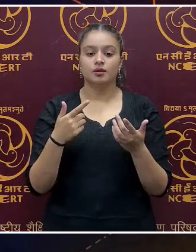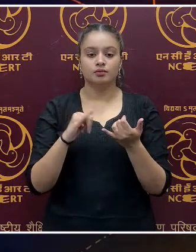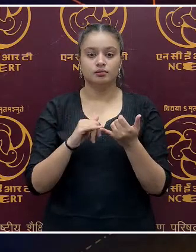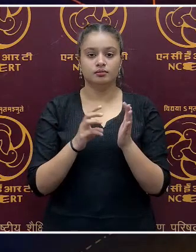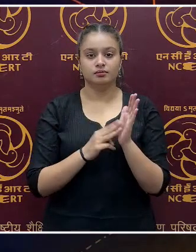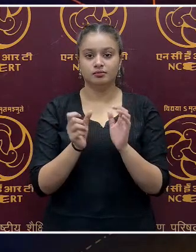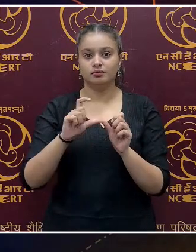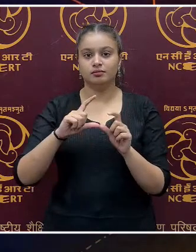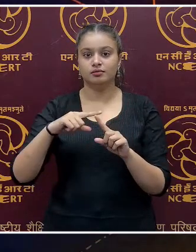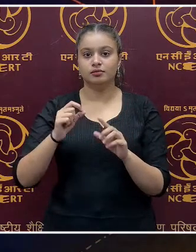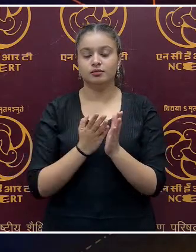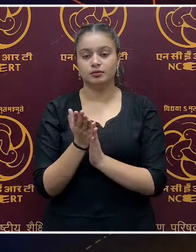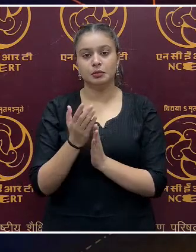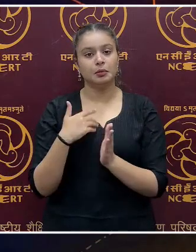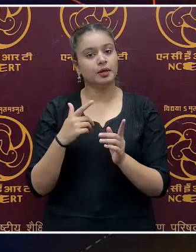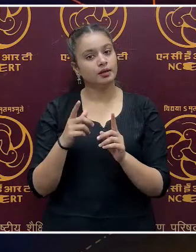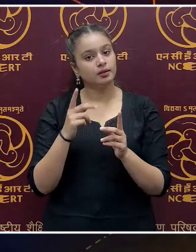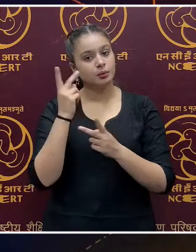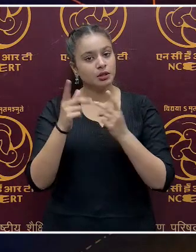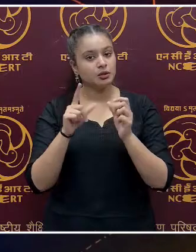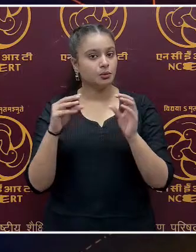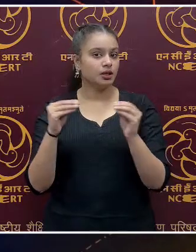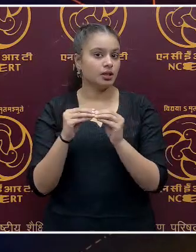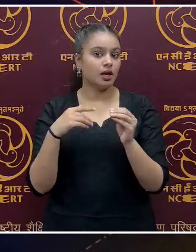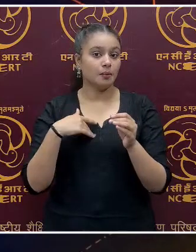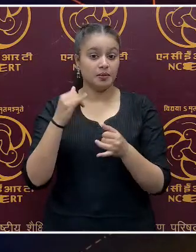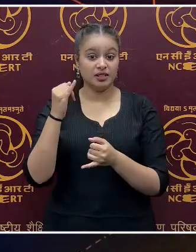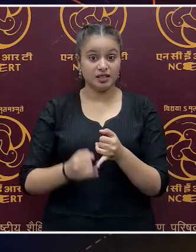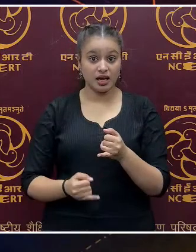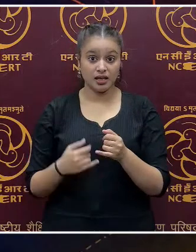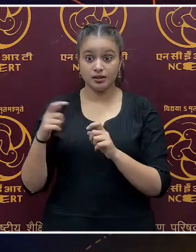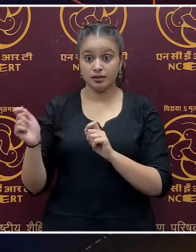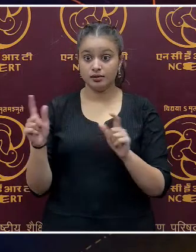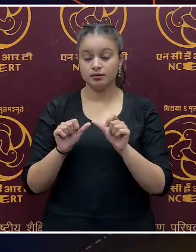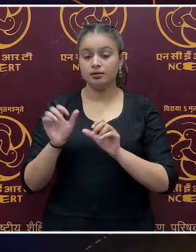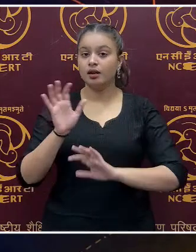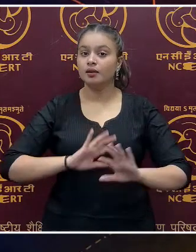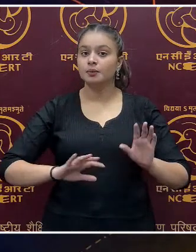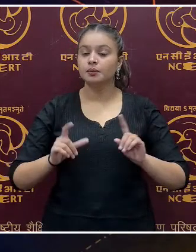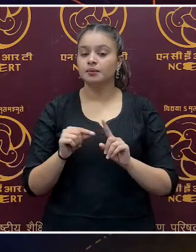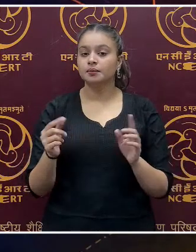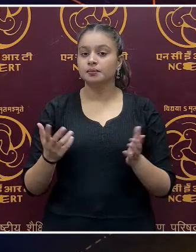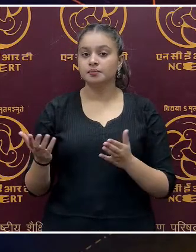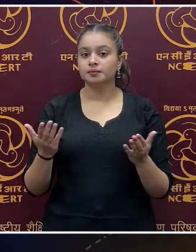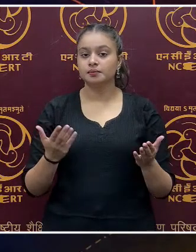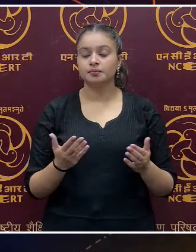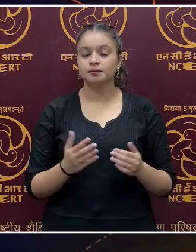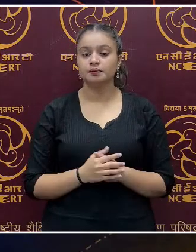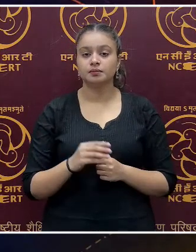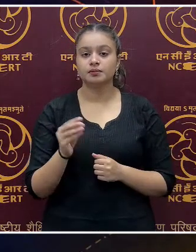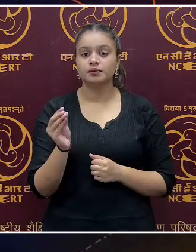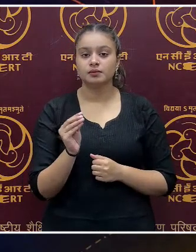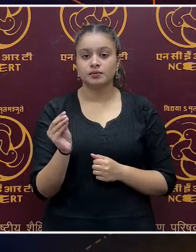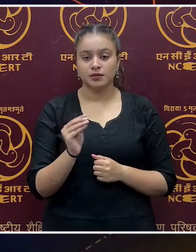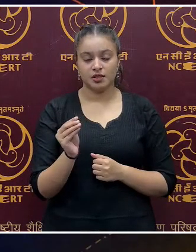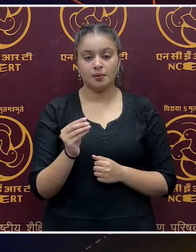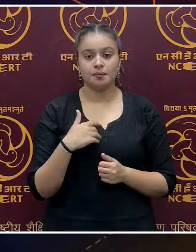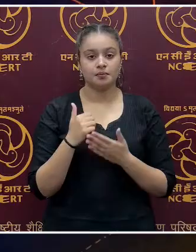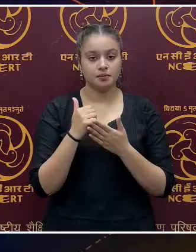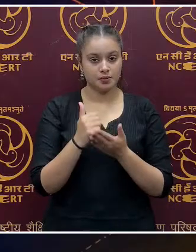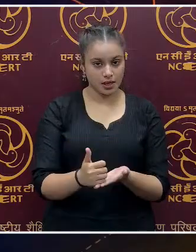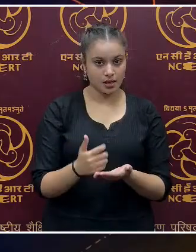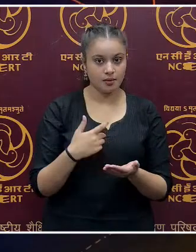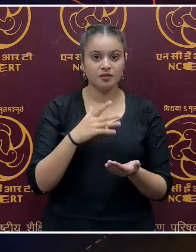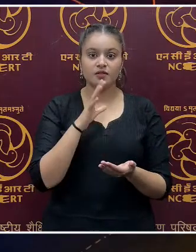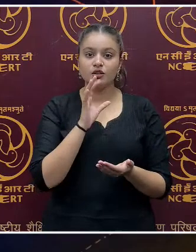simulations of this virtual labs. And the last one here, like some with the help of the